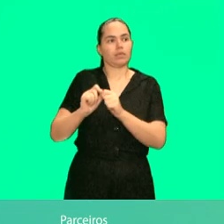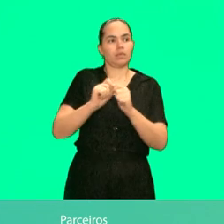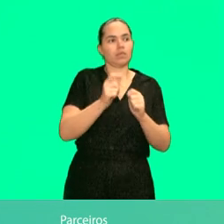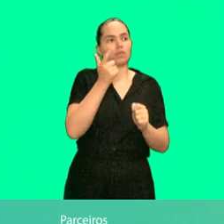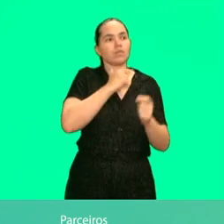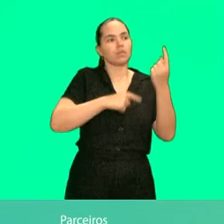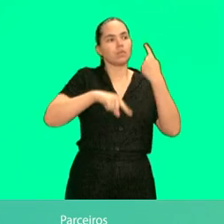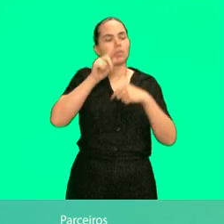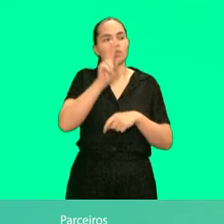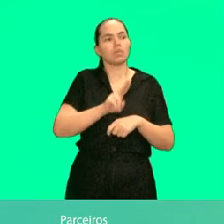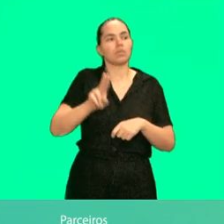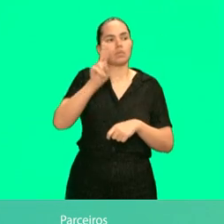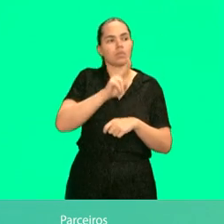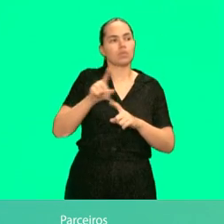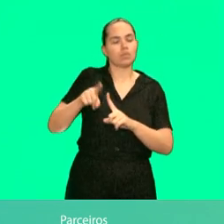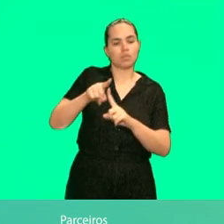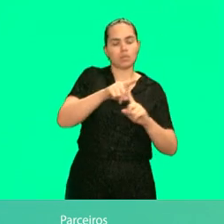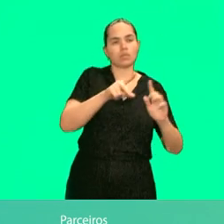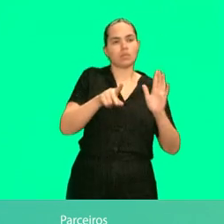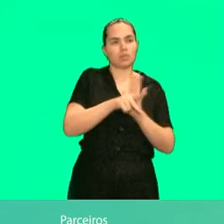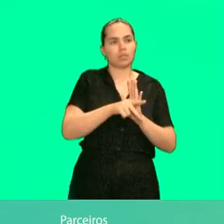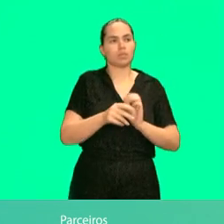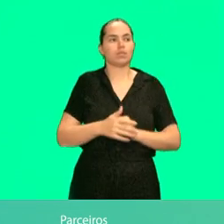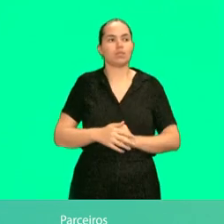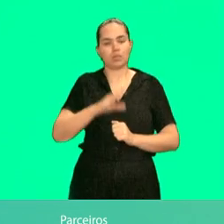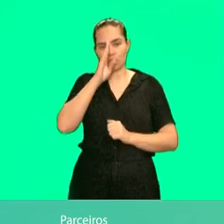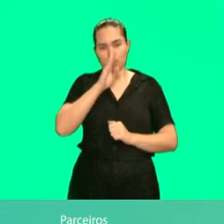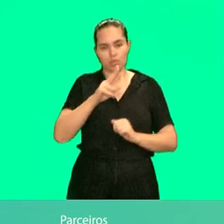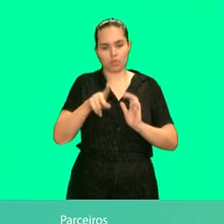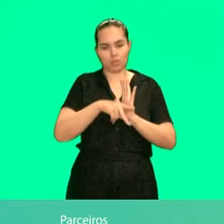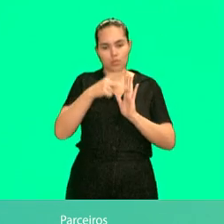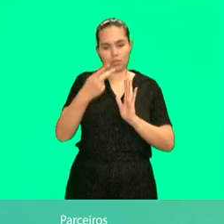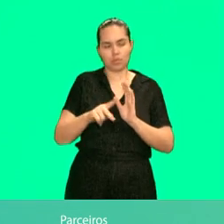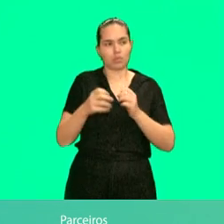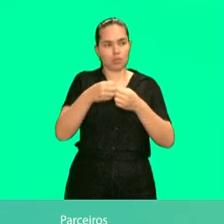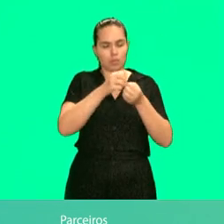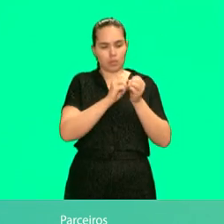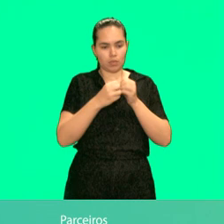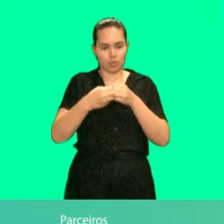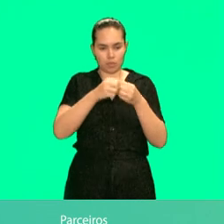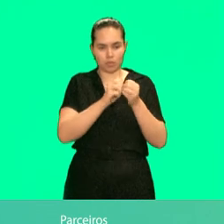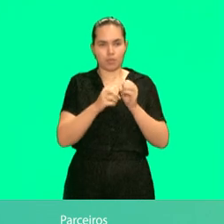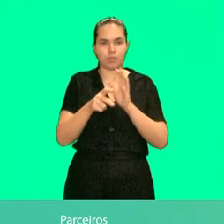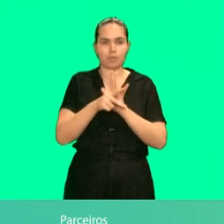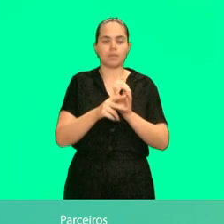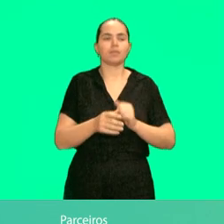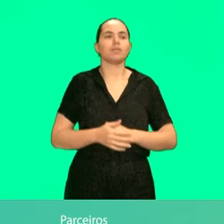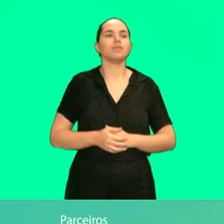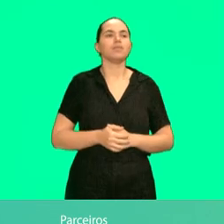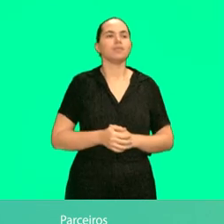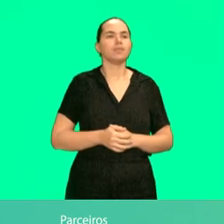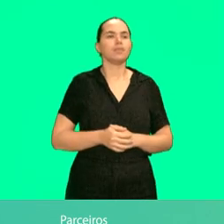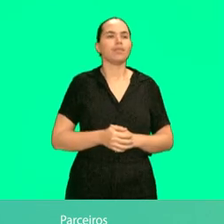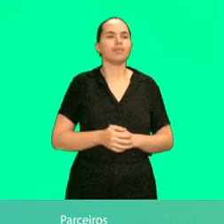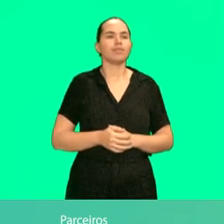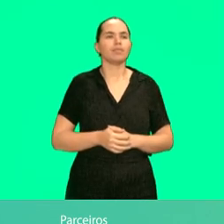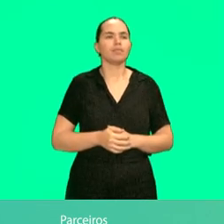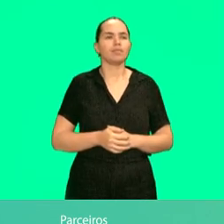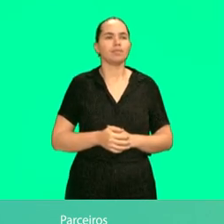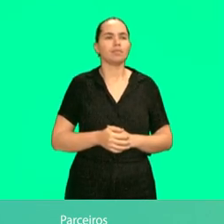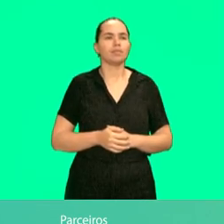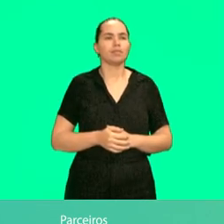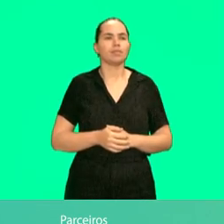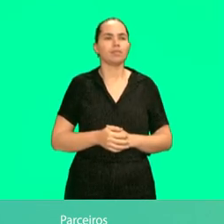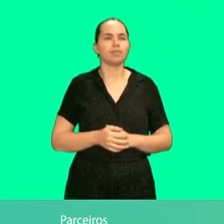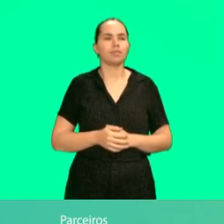players in this room that can provide their own stack based on existing